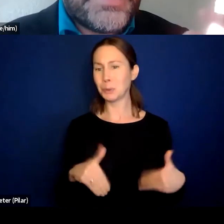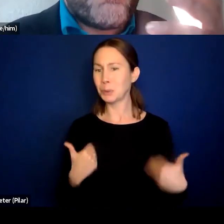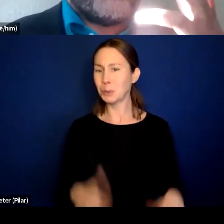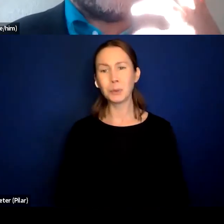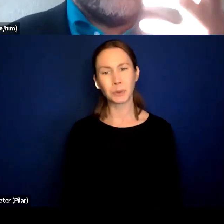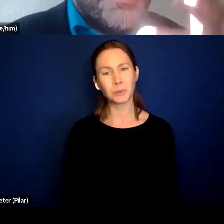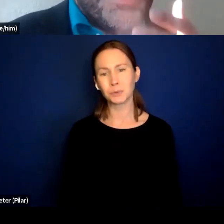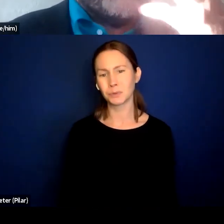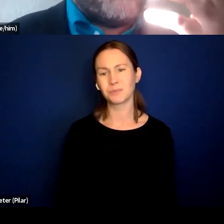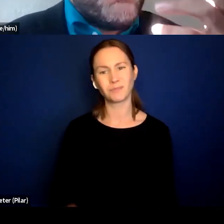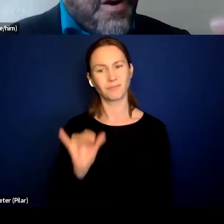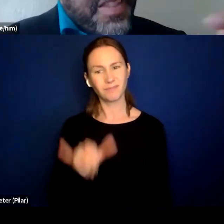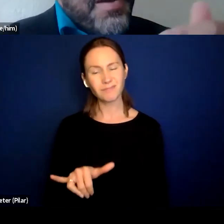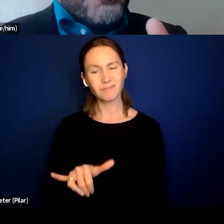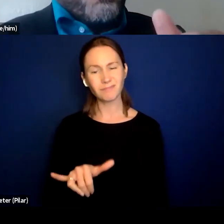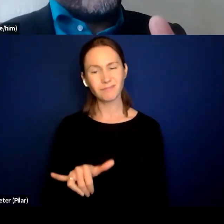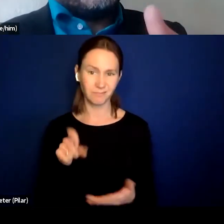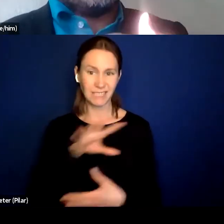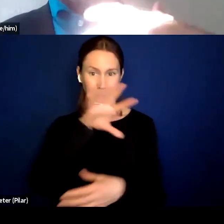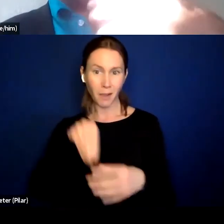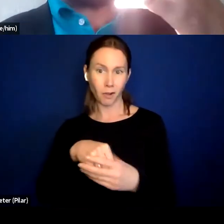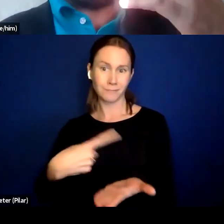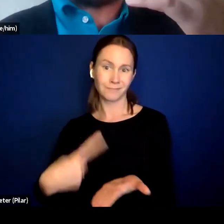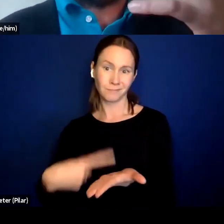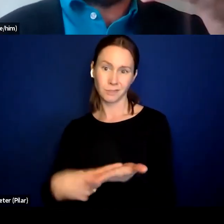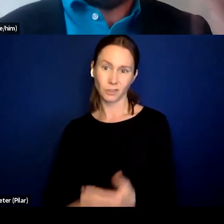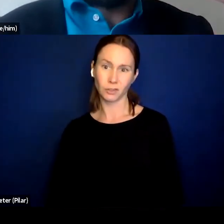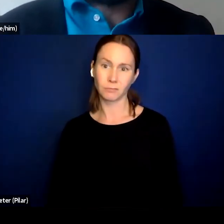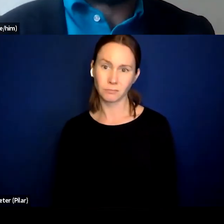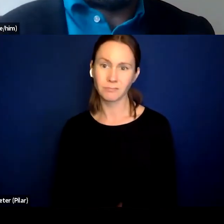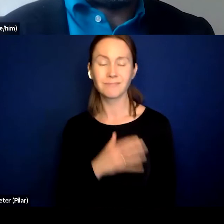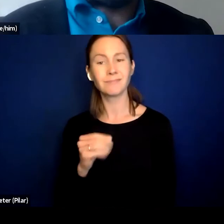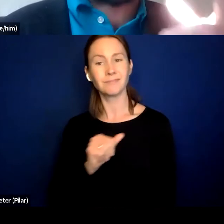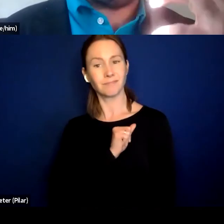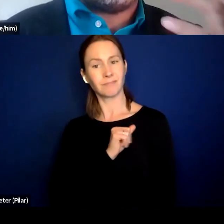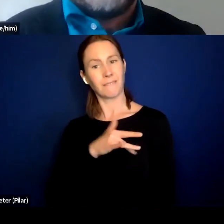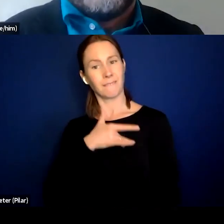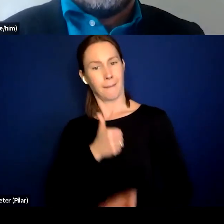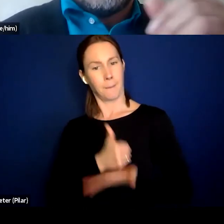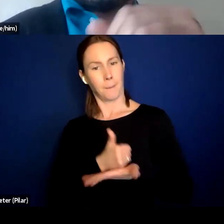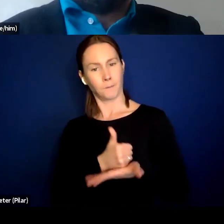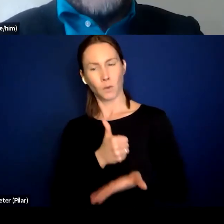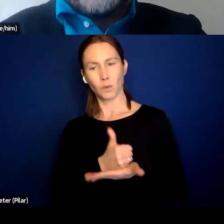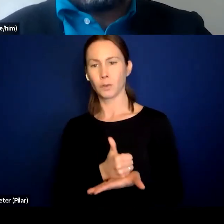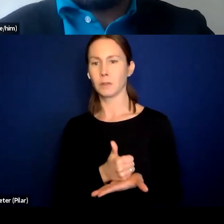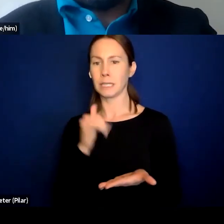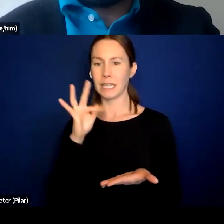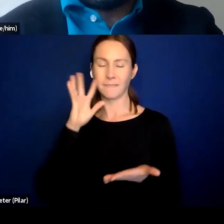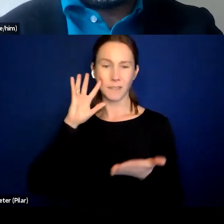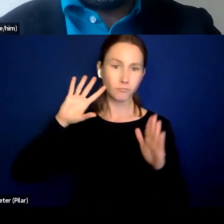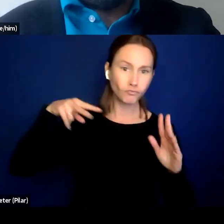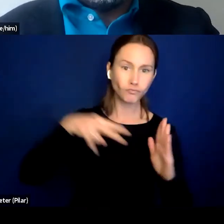it's just something that's needed to be a part of the conversation. I also find it helpful to point out when you look at the data